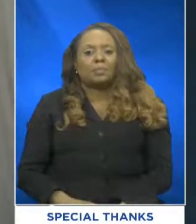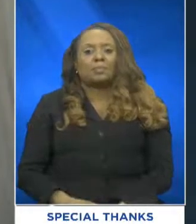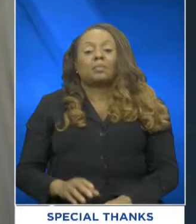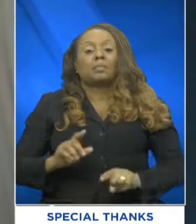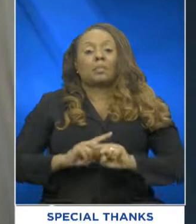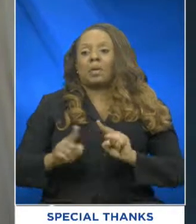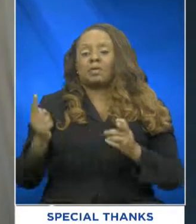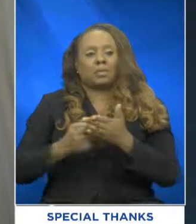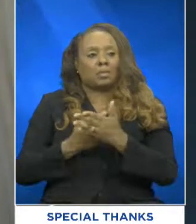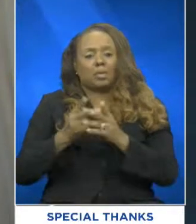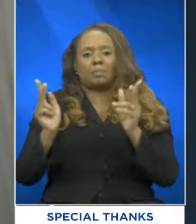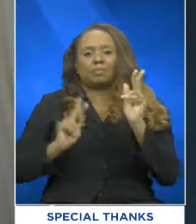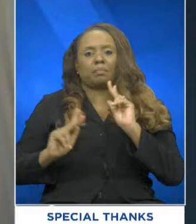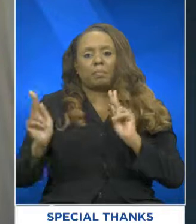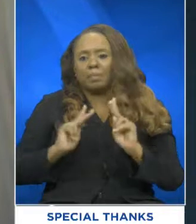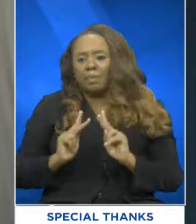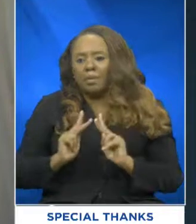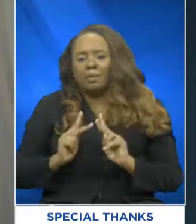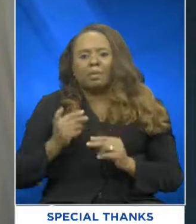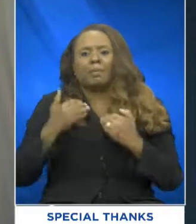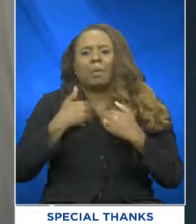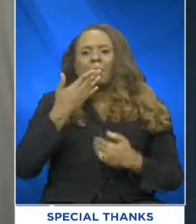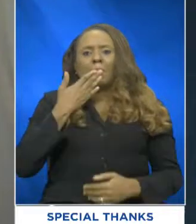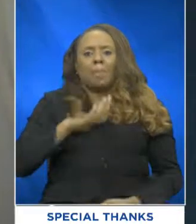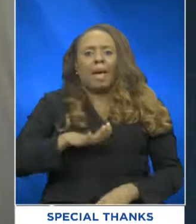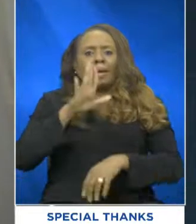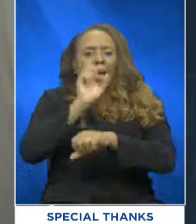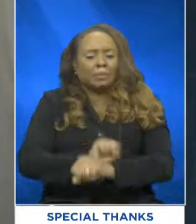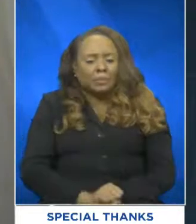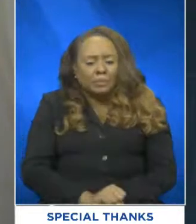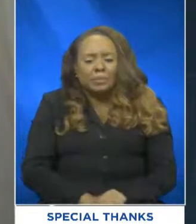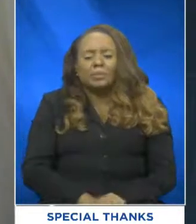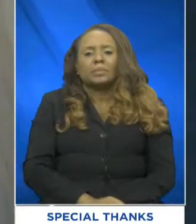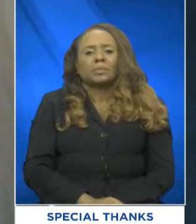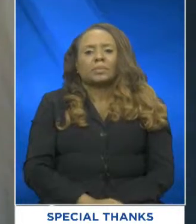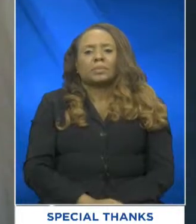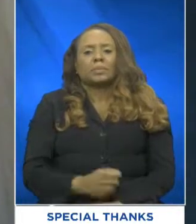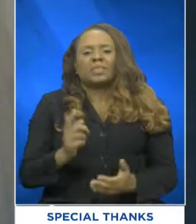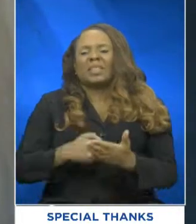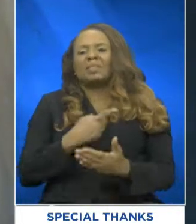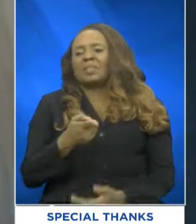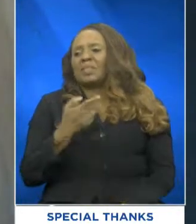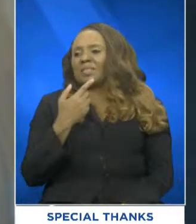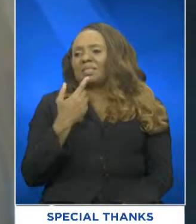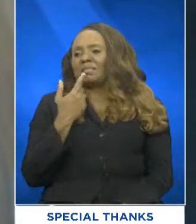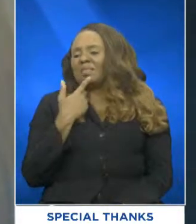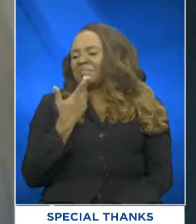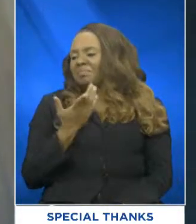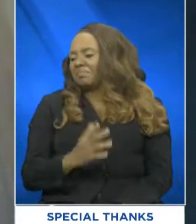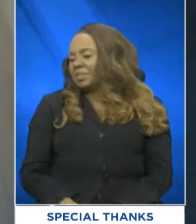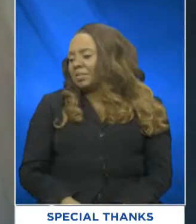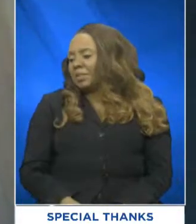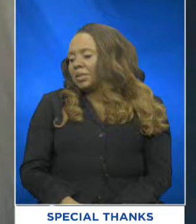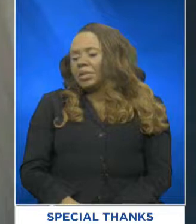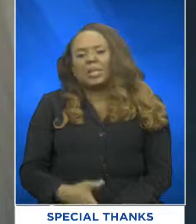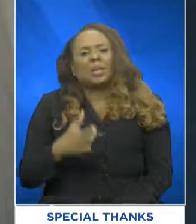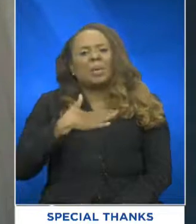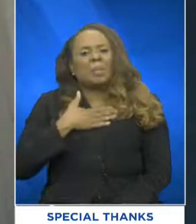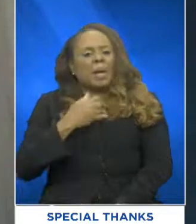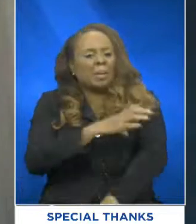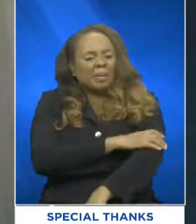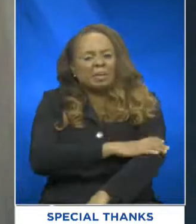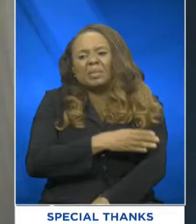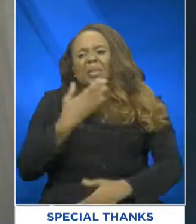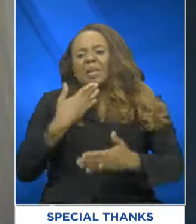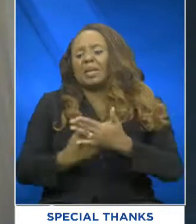in, and patients who are hypertensive often take the medication when the pressure is high, and when the pressure isn't high, they don't take it. That